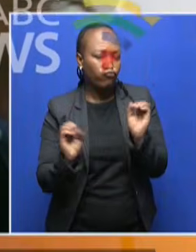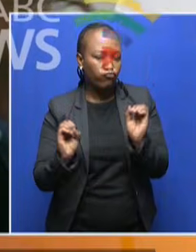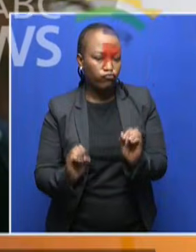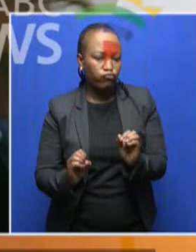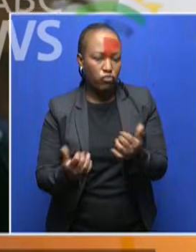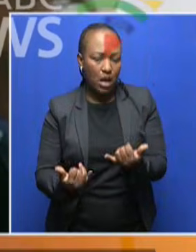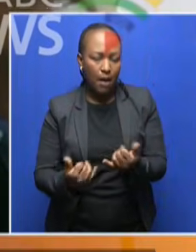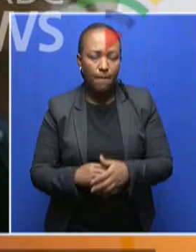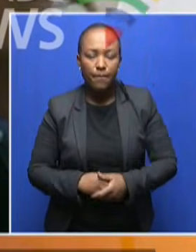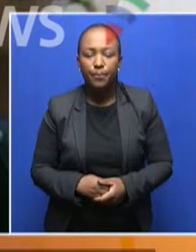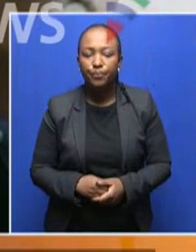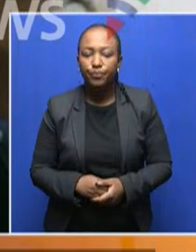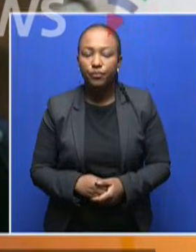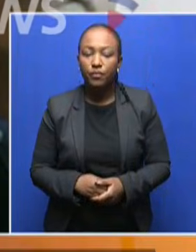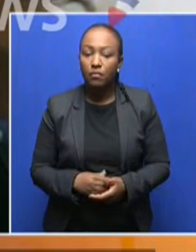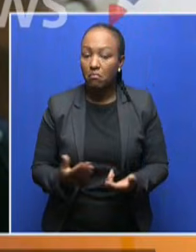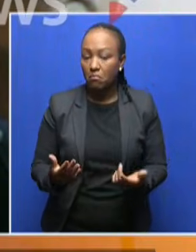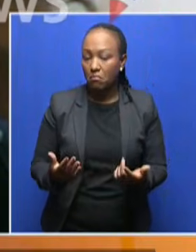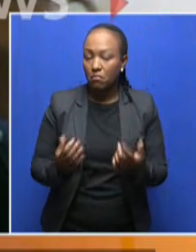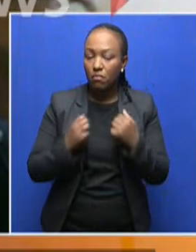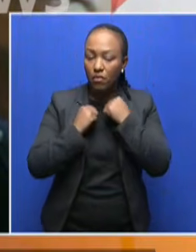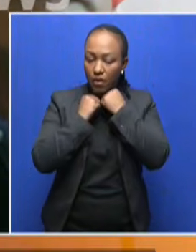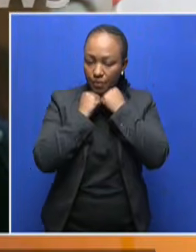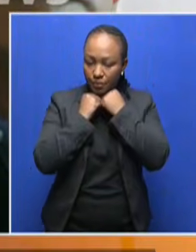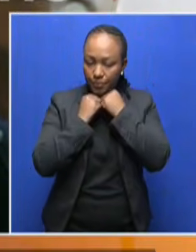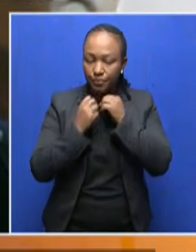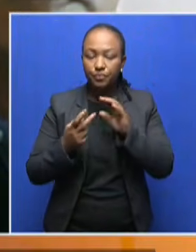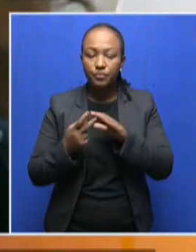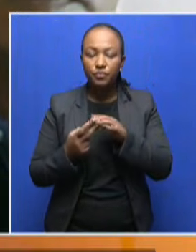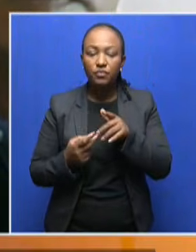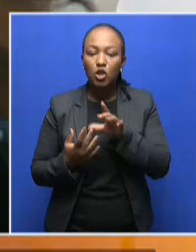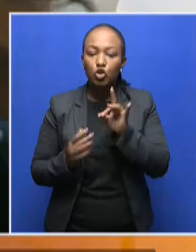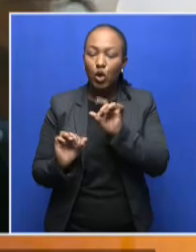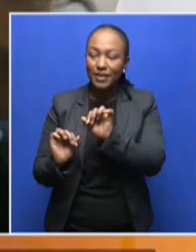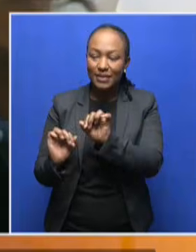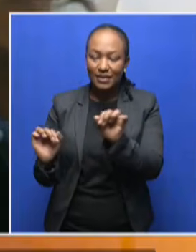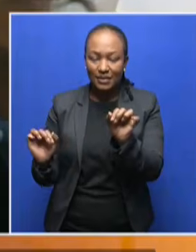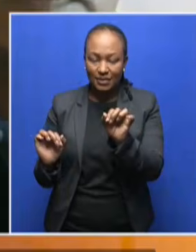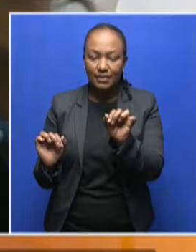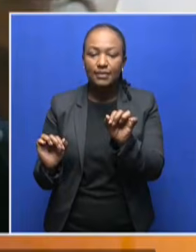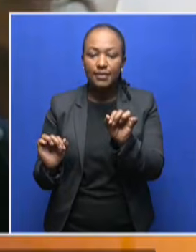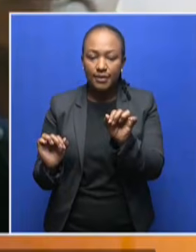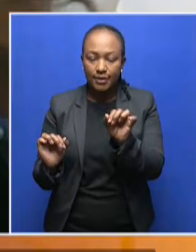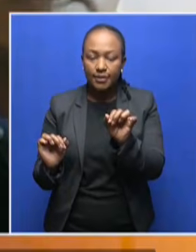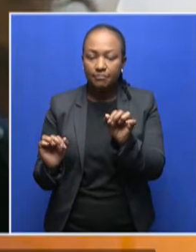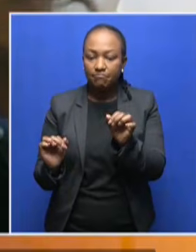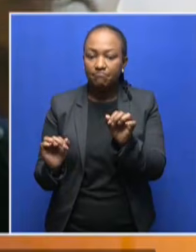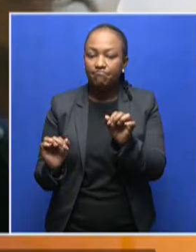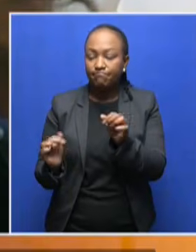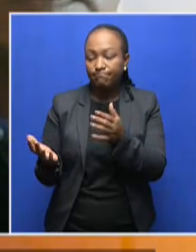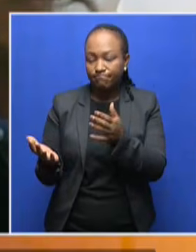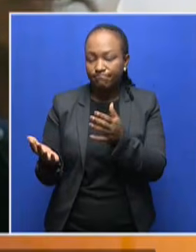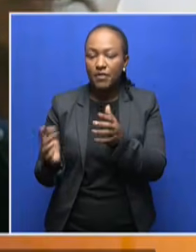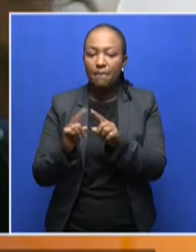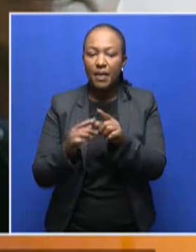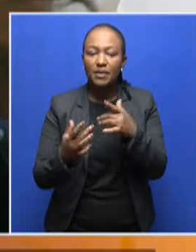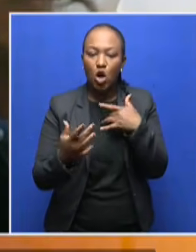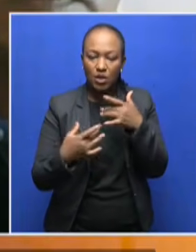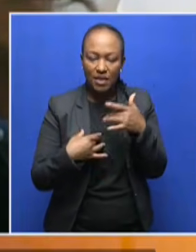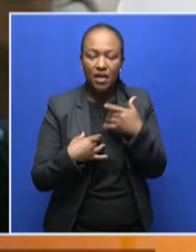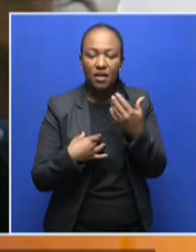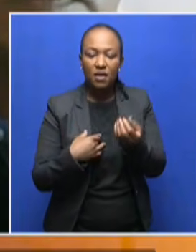at the parents and their choices, but on the other hand, there's of course a concern that's been raised by public